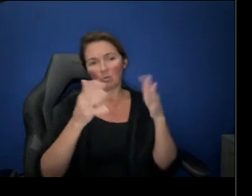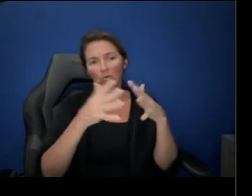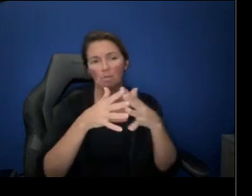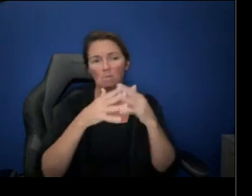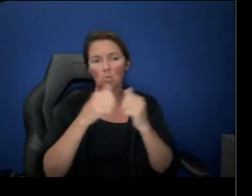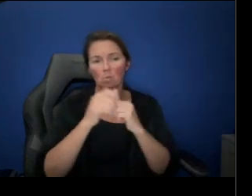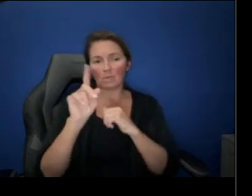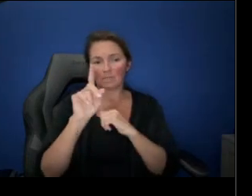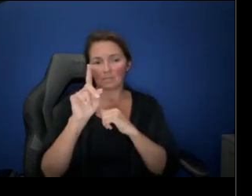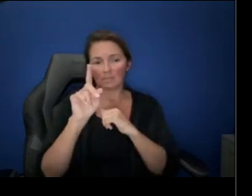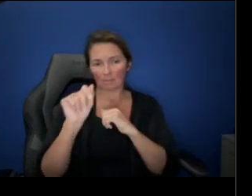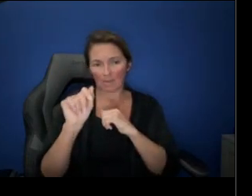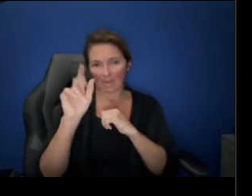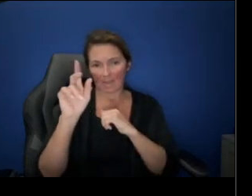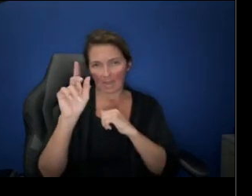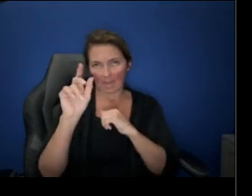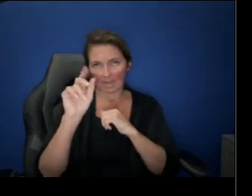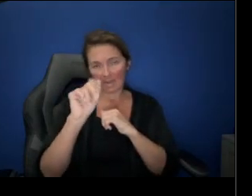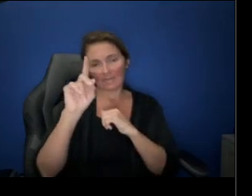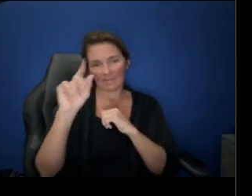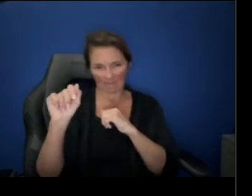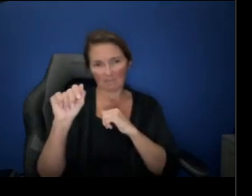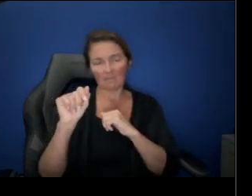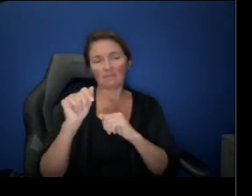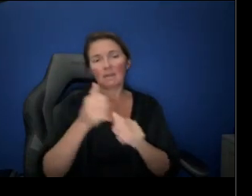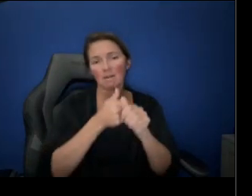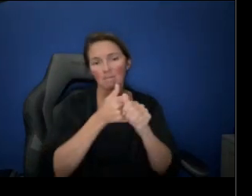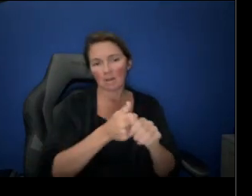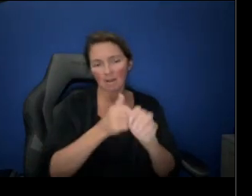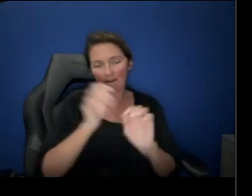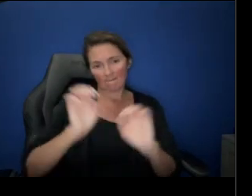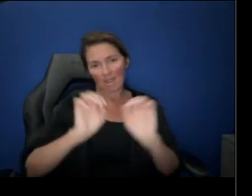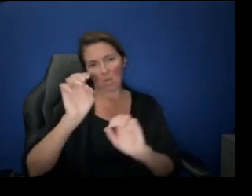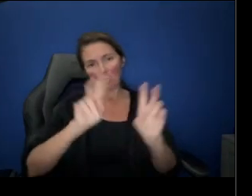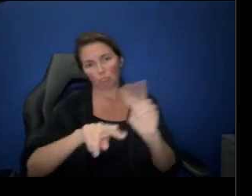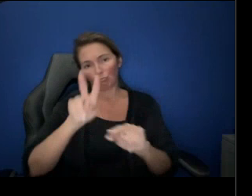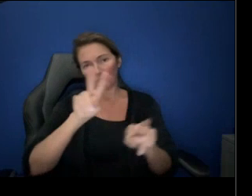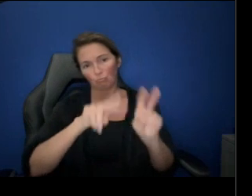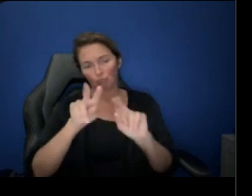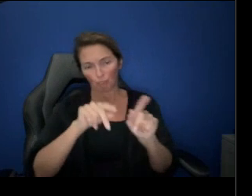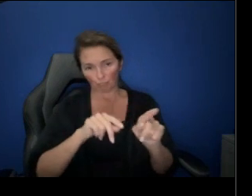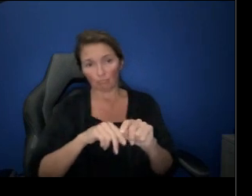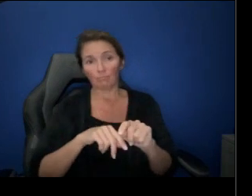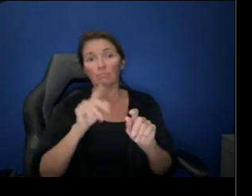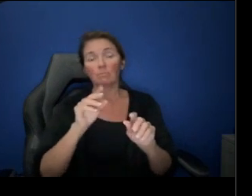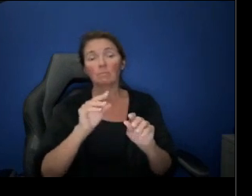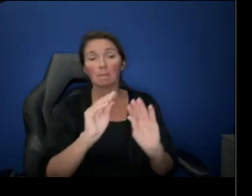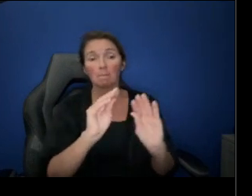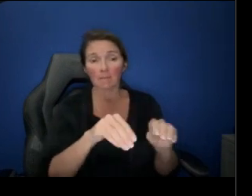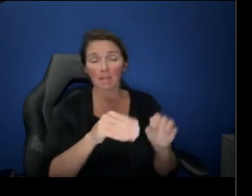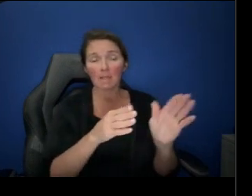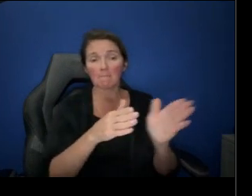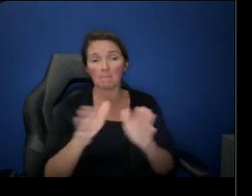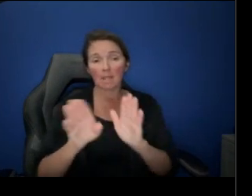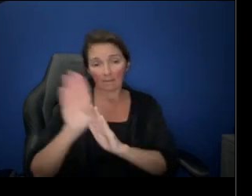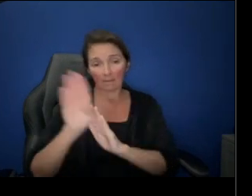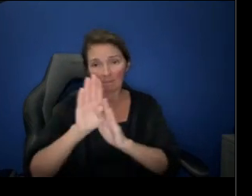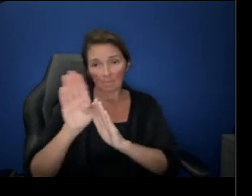with Disability Act or ADA compliance evaluations, implementation plan